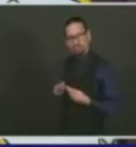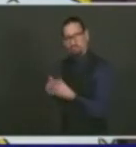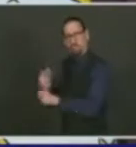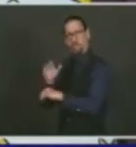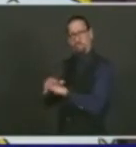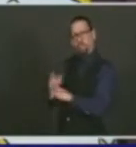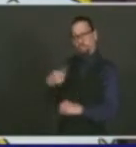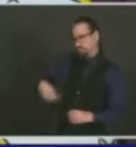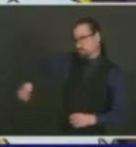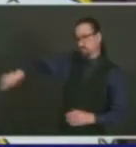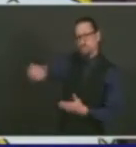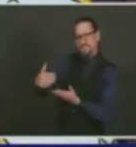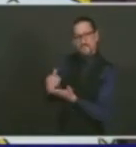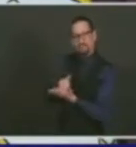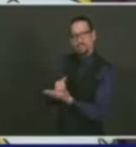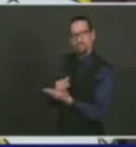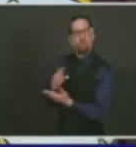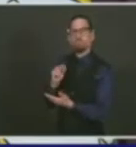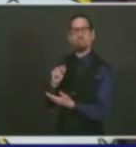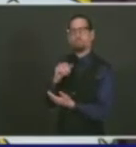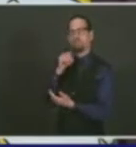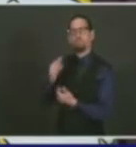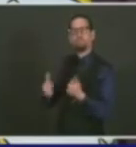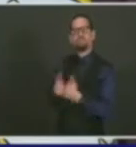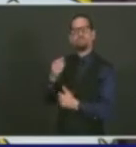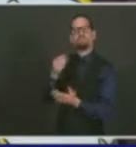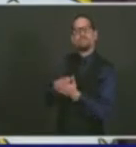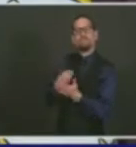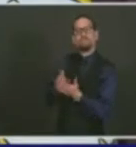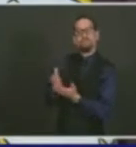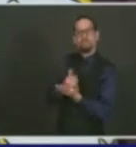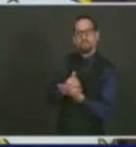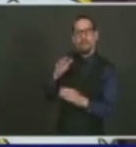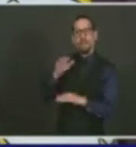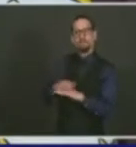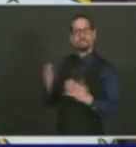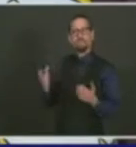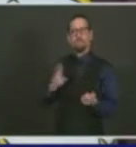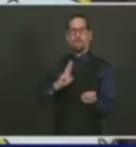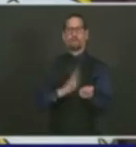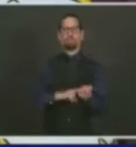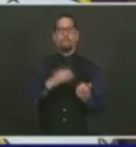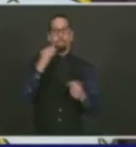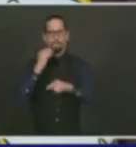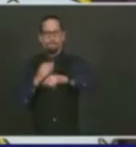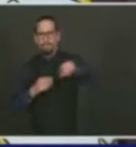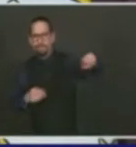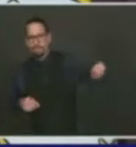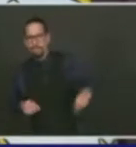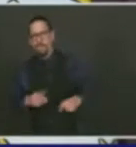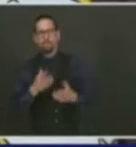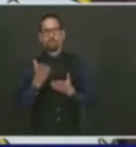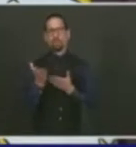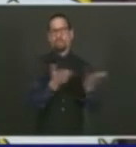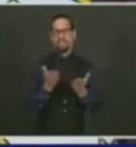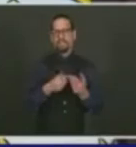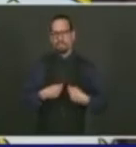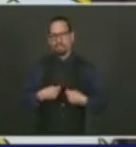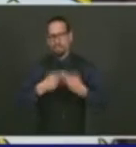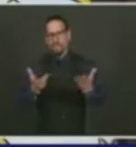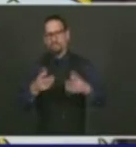nursing homes. And that's what I'm trying to preserve money for in the event that we don't get another